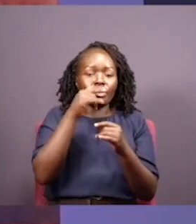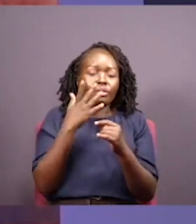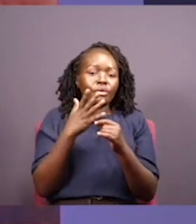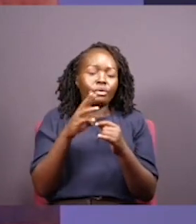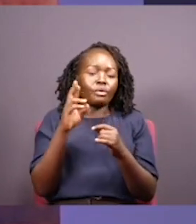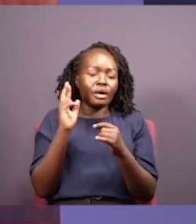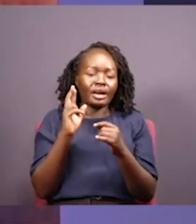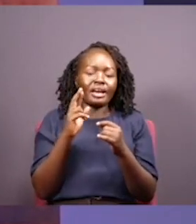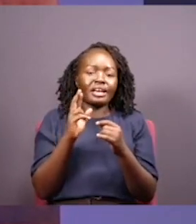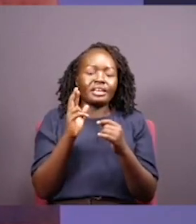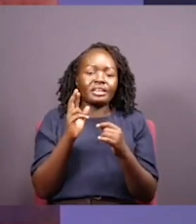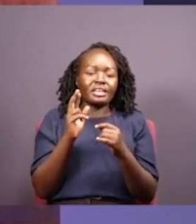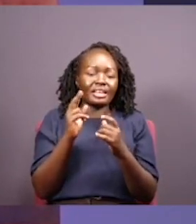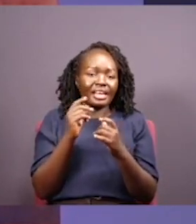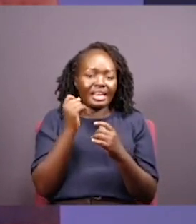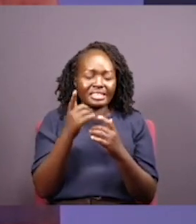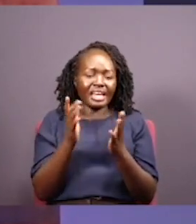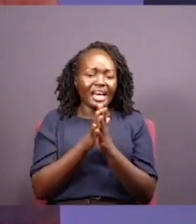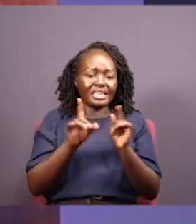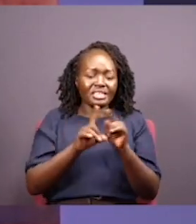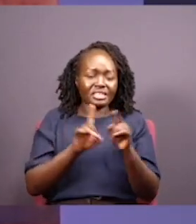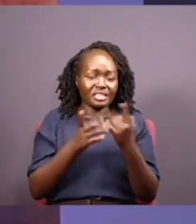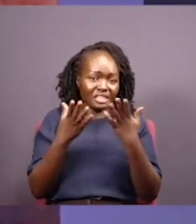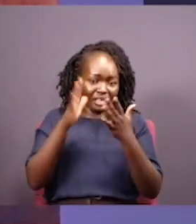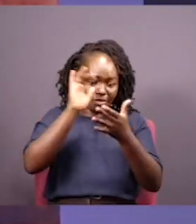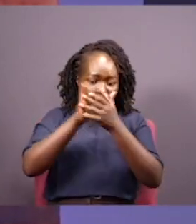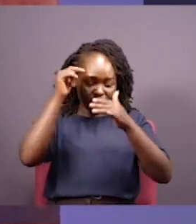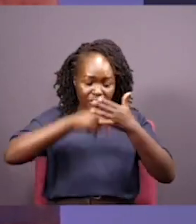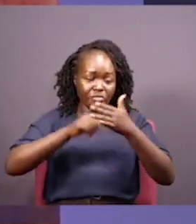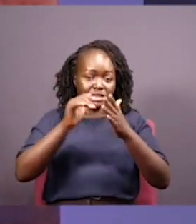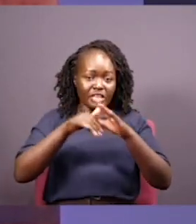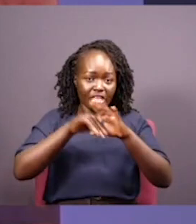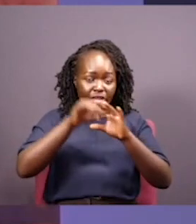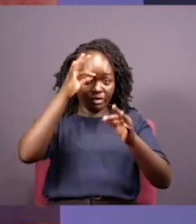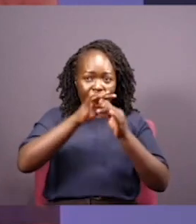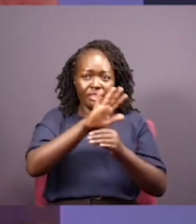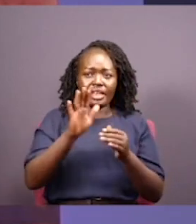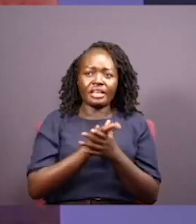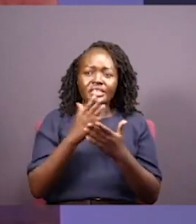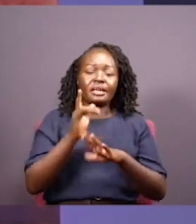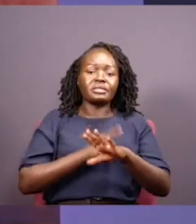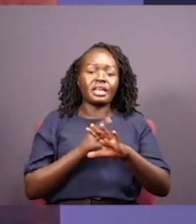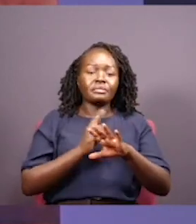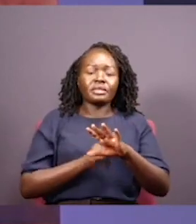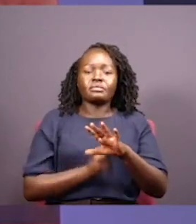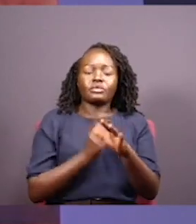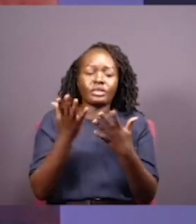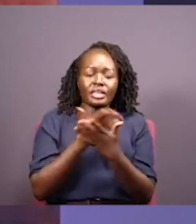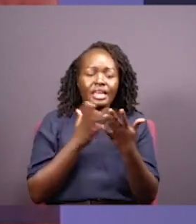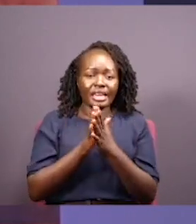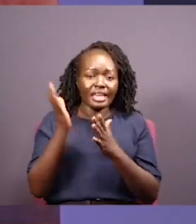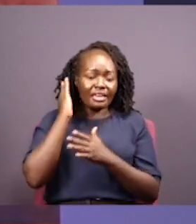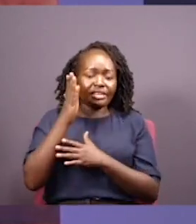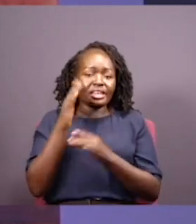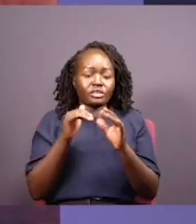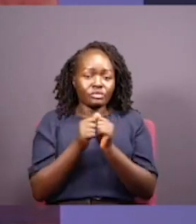and fundamentalist in their beliefs of their faith. Sometimes when you engage in evangelizing such people, they may turn